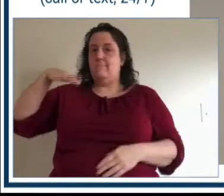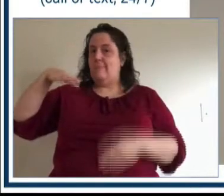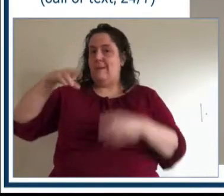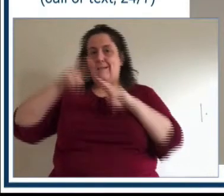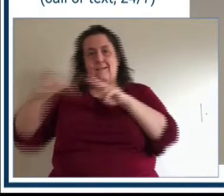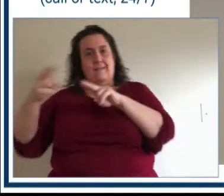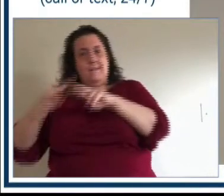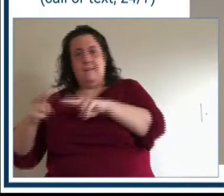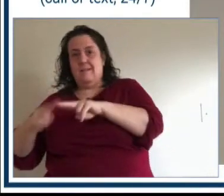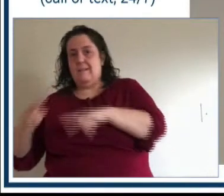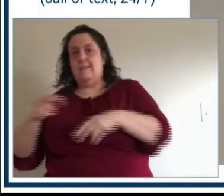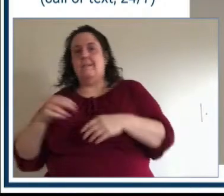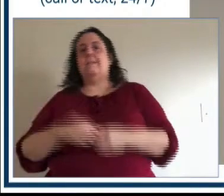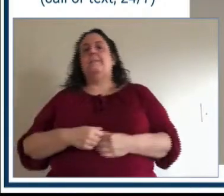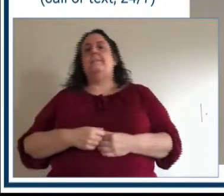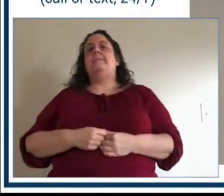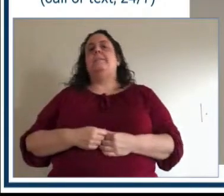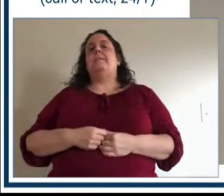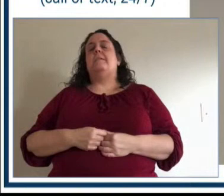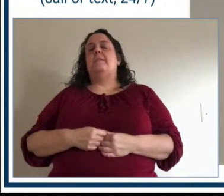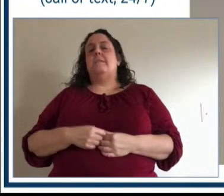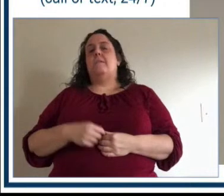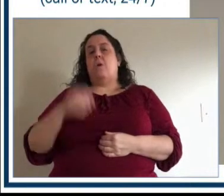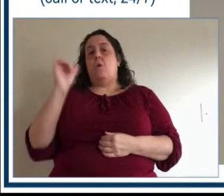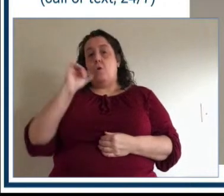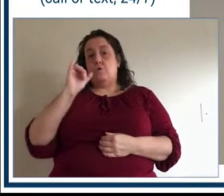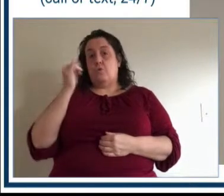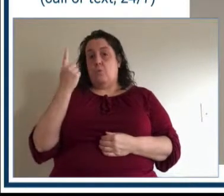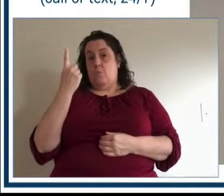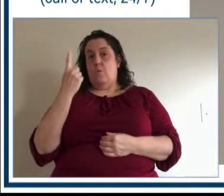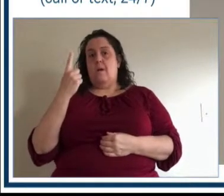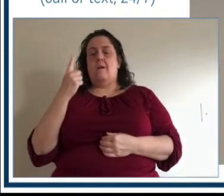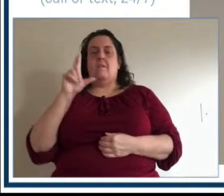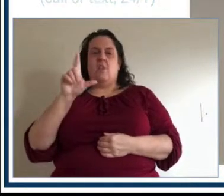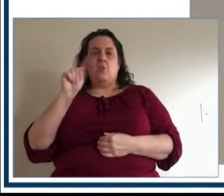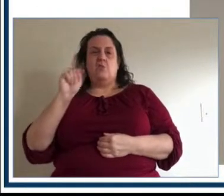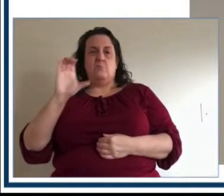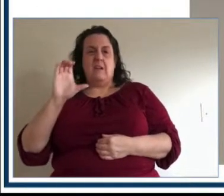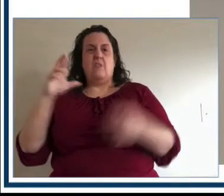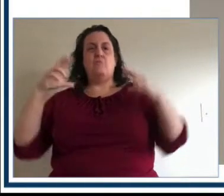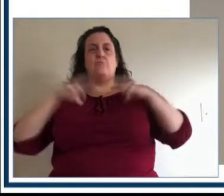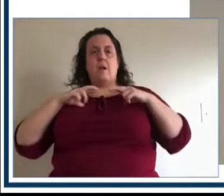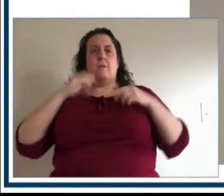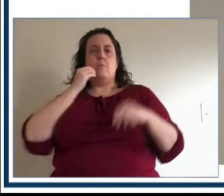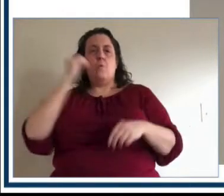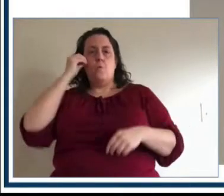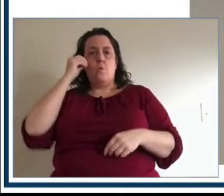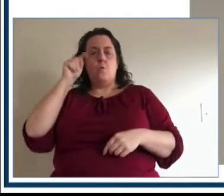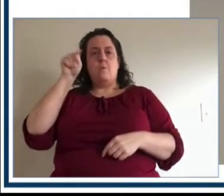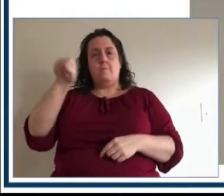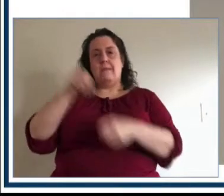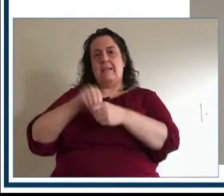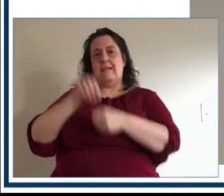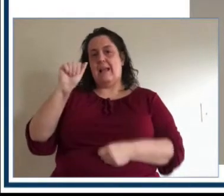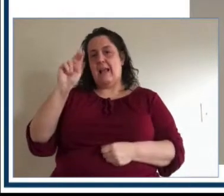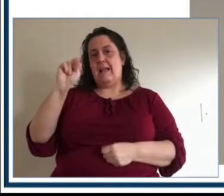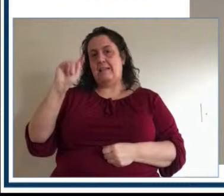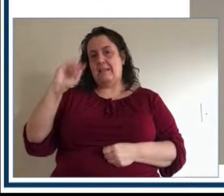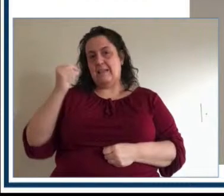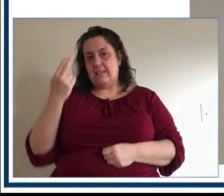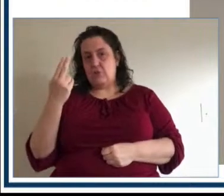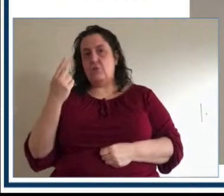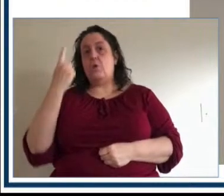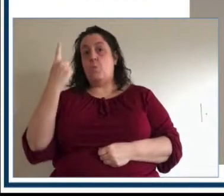an outbreak at a combined long-term care home and a retirement living facility in Antigonish. One staff member has